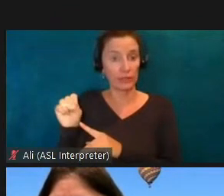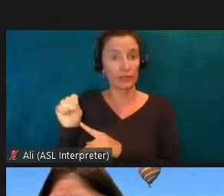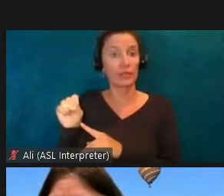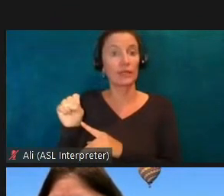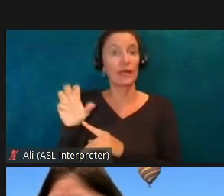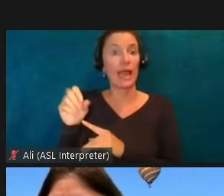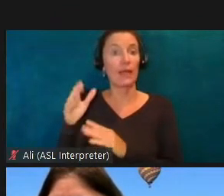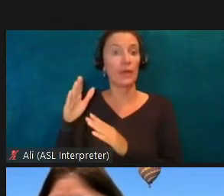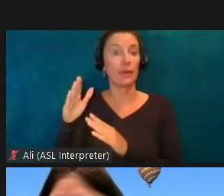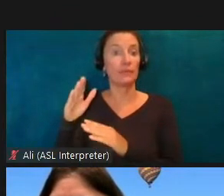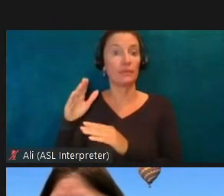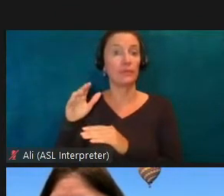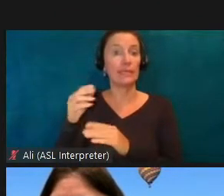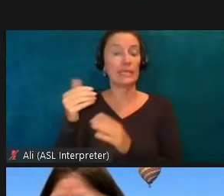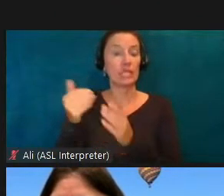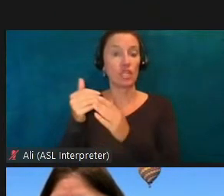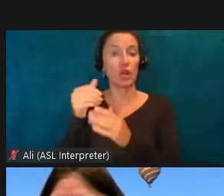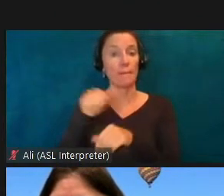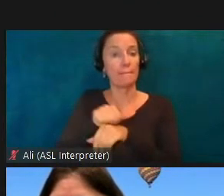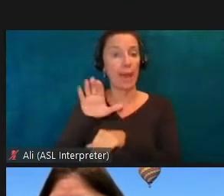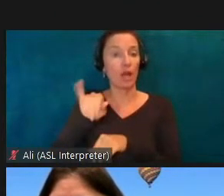at Mount Jackson, Sweetwater Springs.